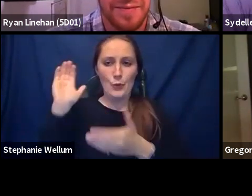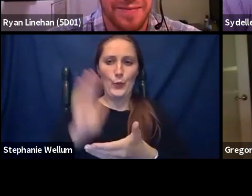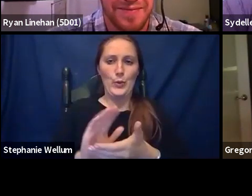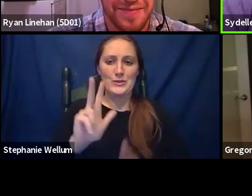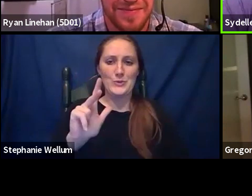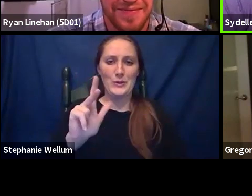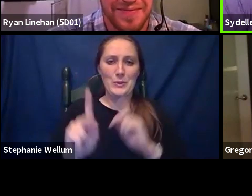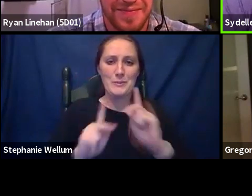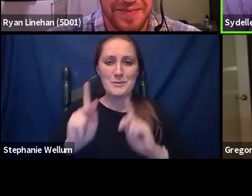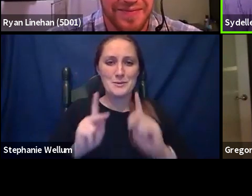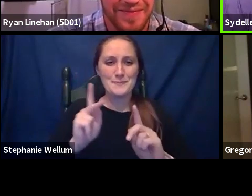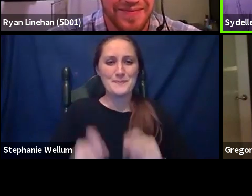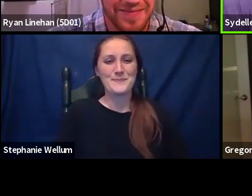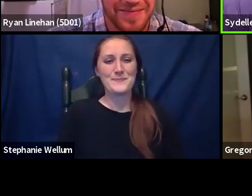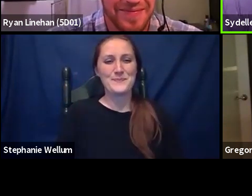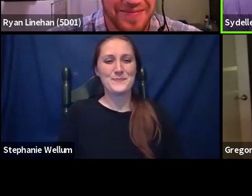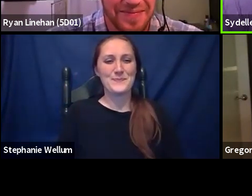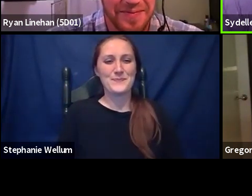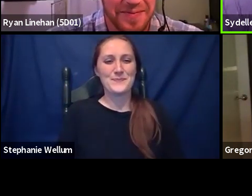so.